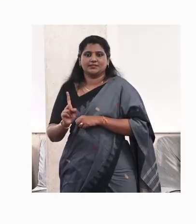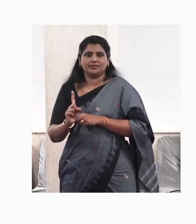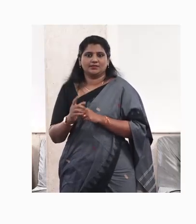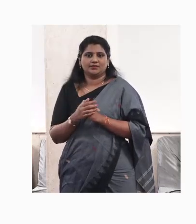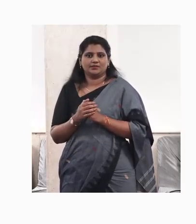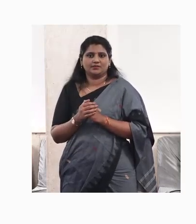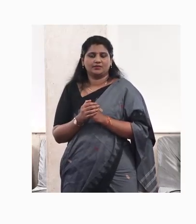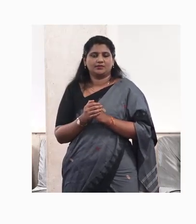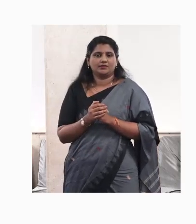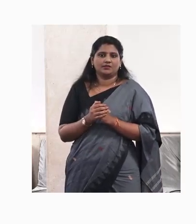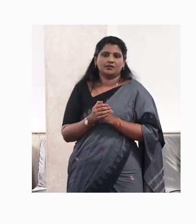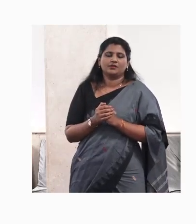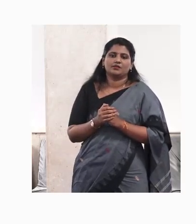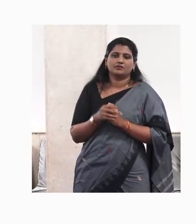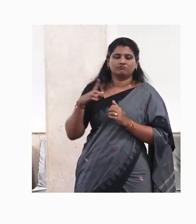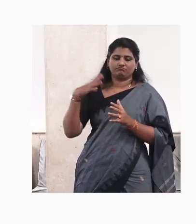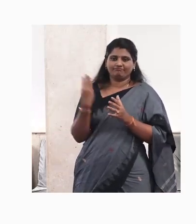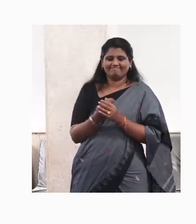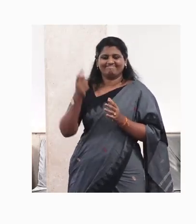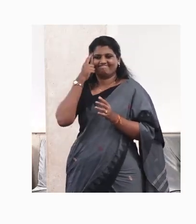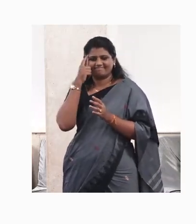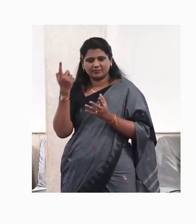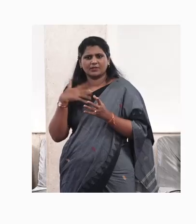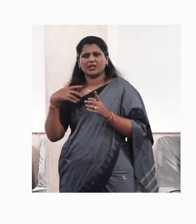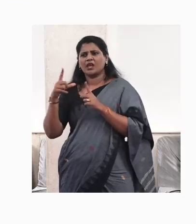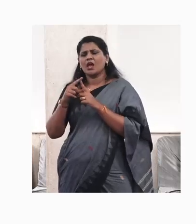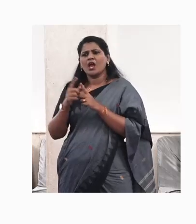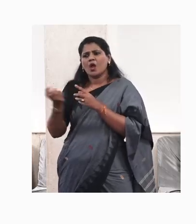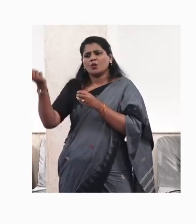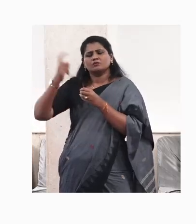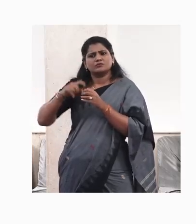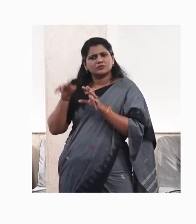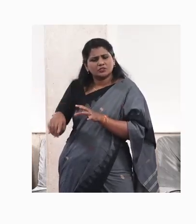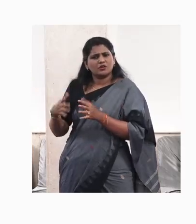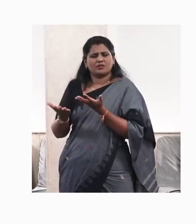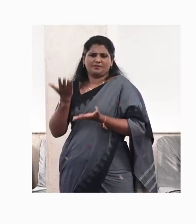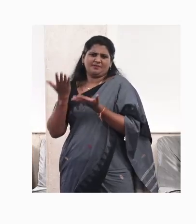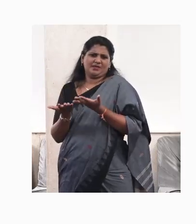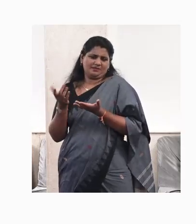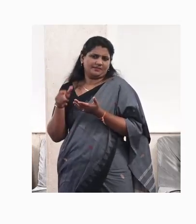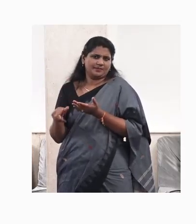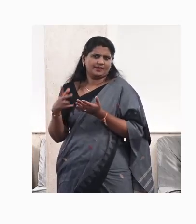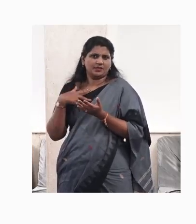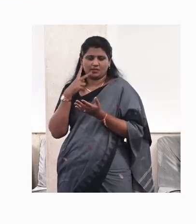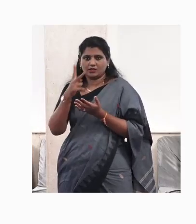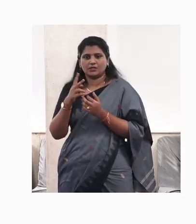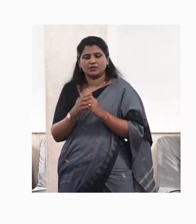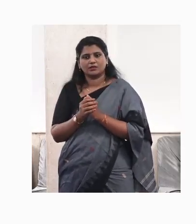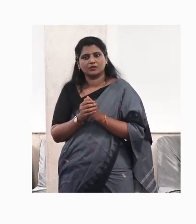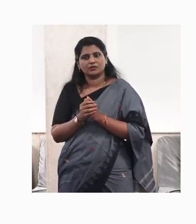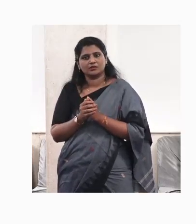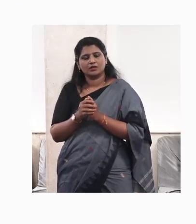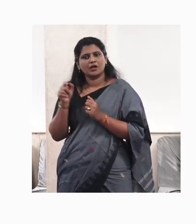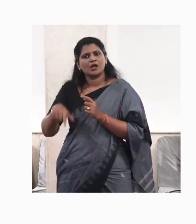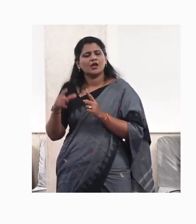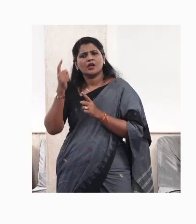about us thinking about what their presence in that situation might mean, right? So even if they're not there, what do